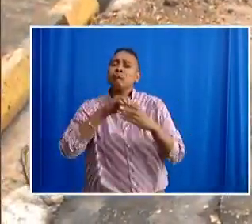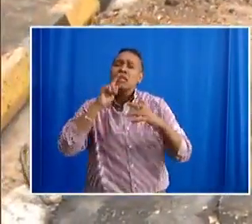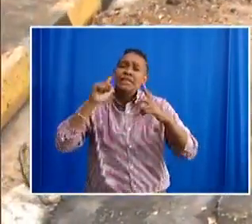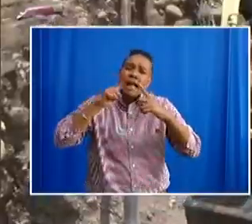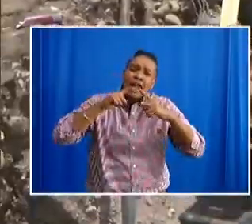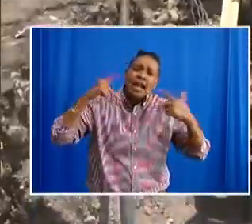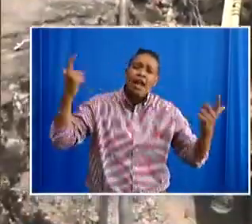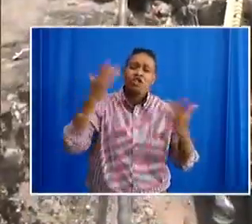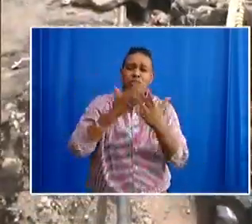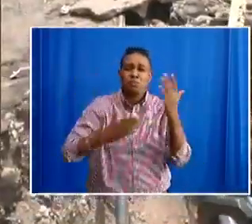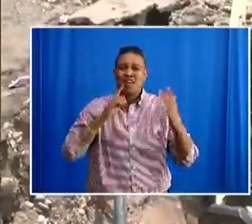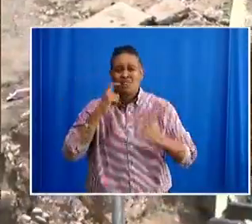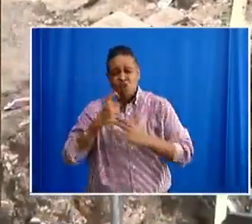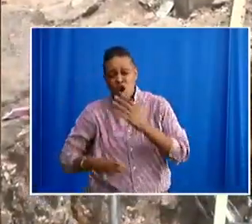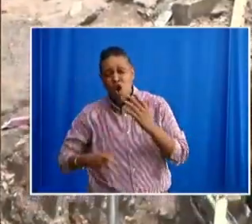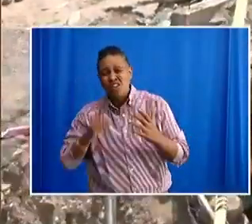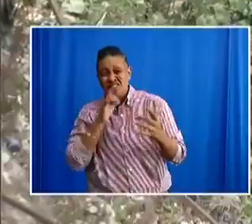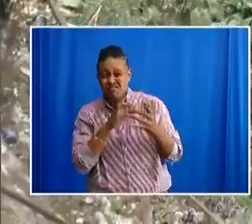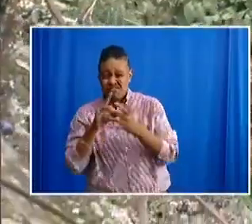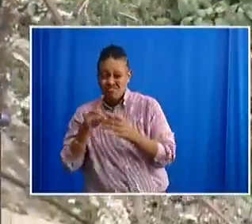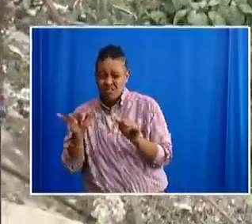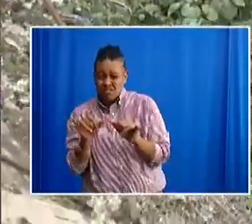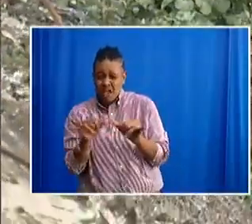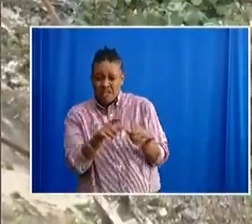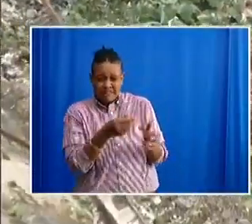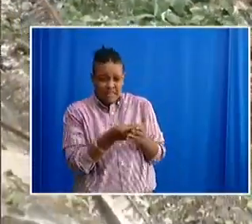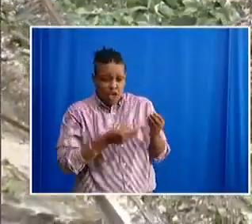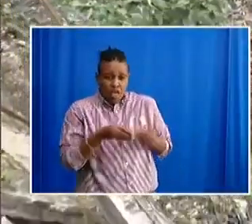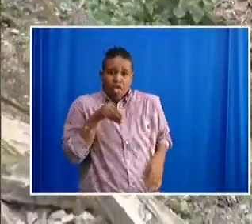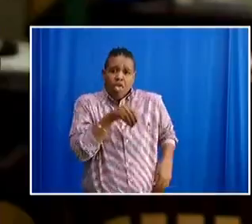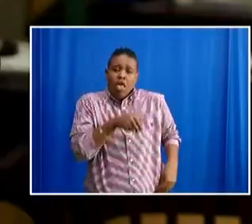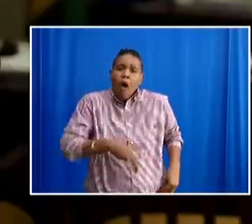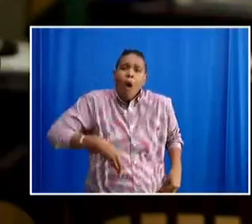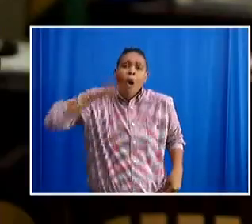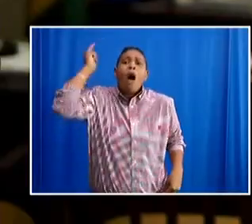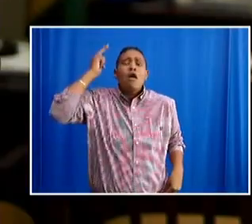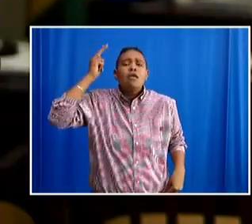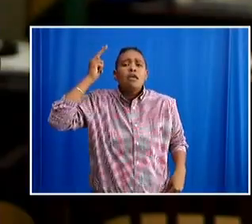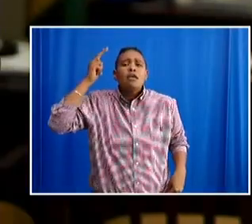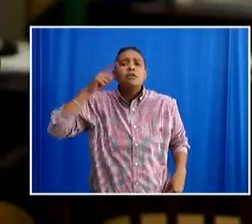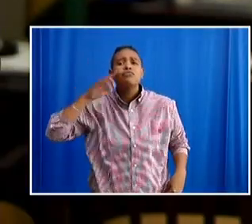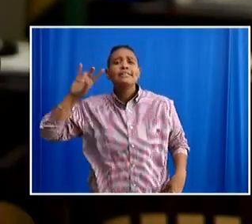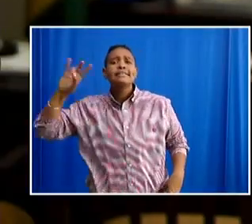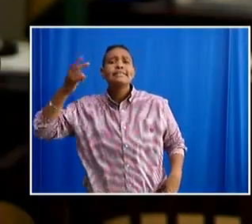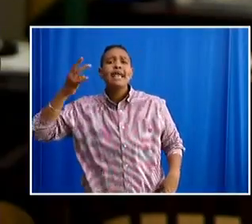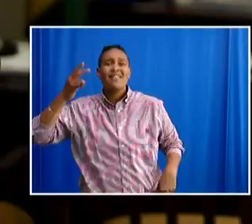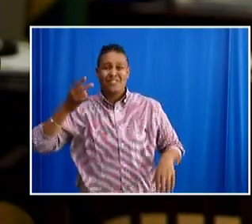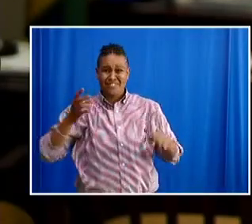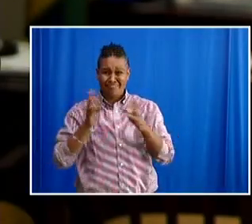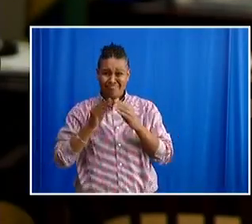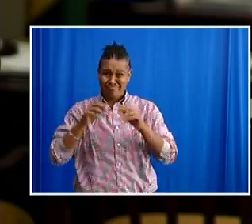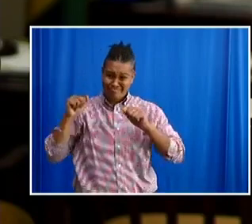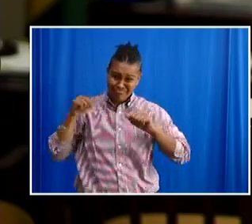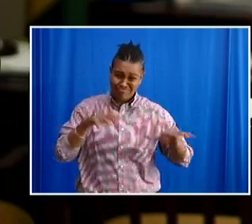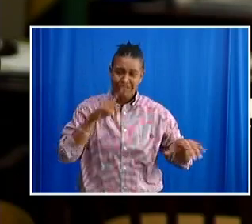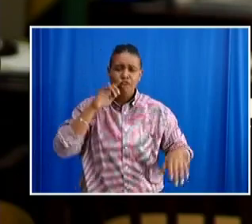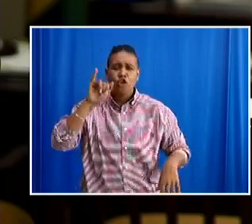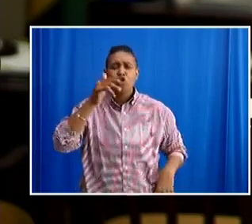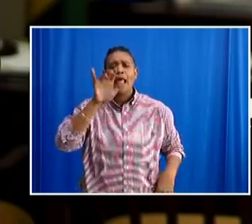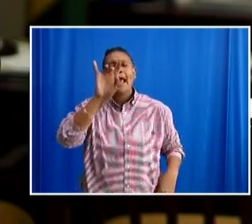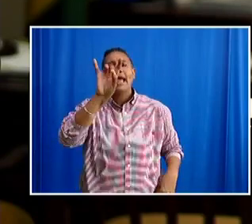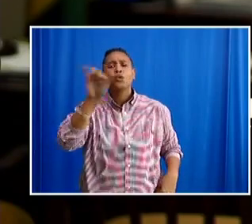largest portion of costs relative to the size of their economies. The 7th Regional Platform, scheduled for July 8 to